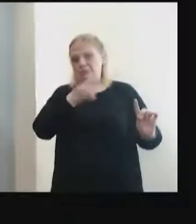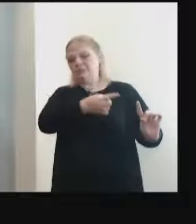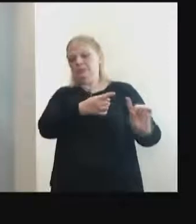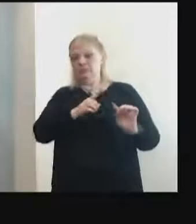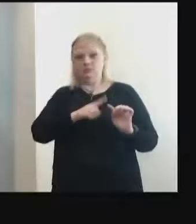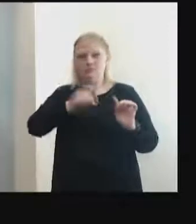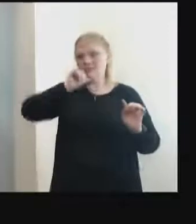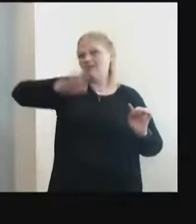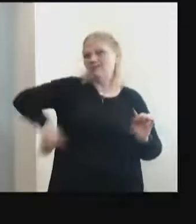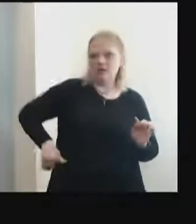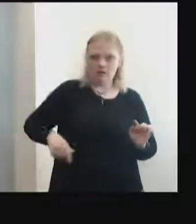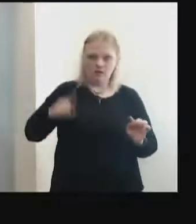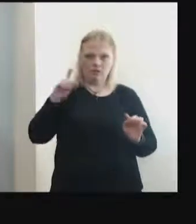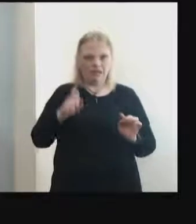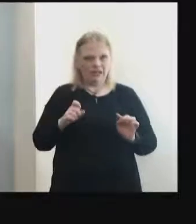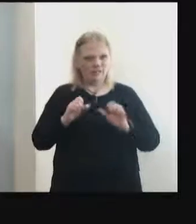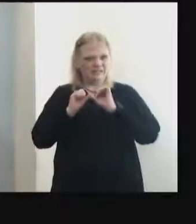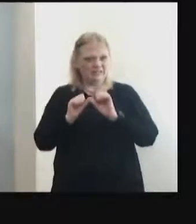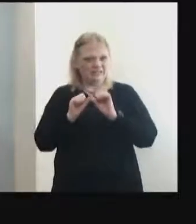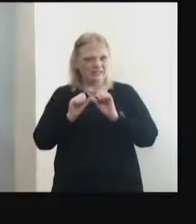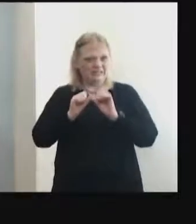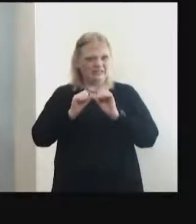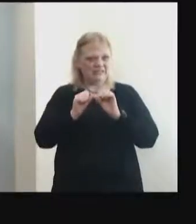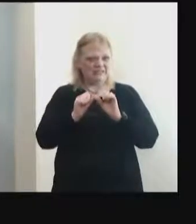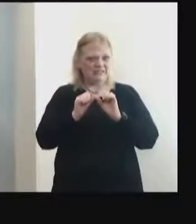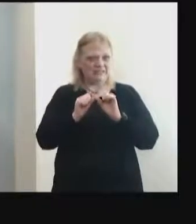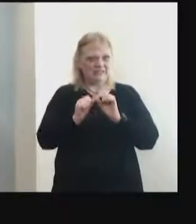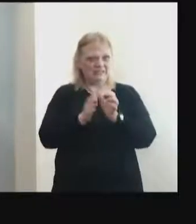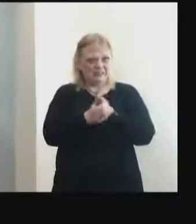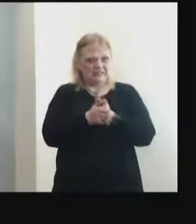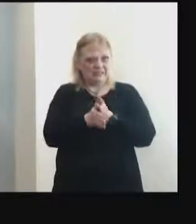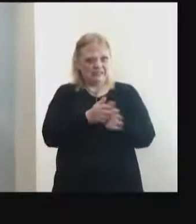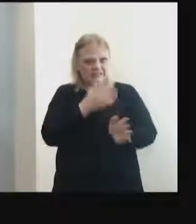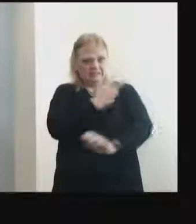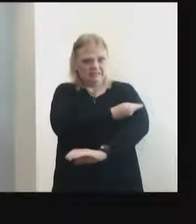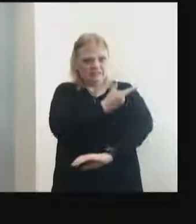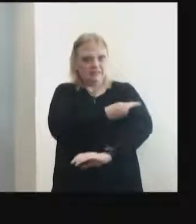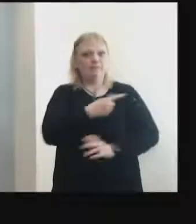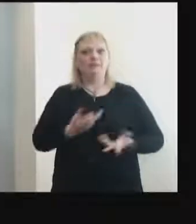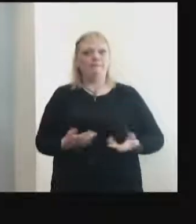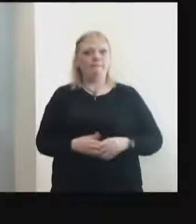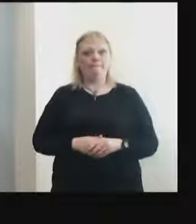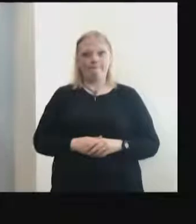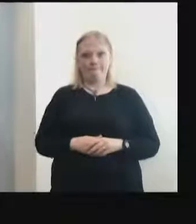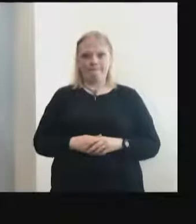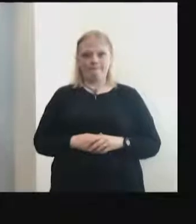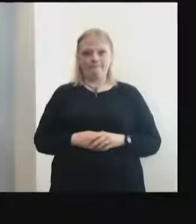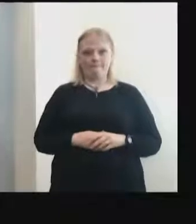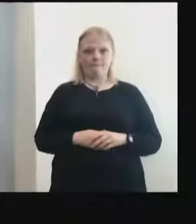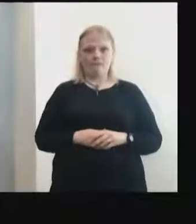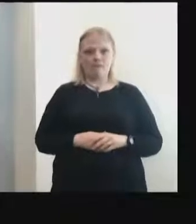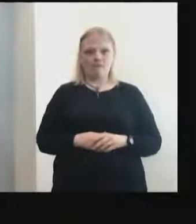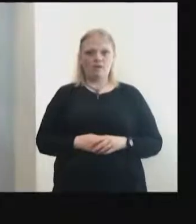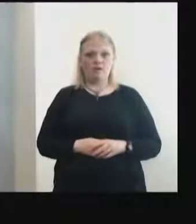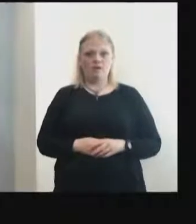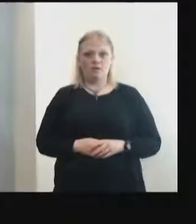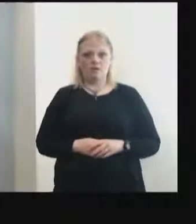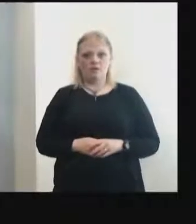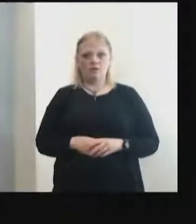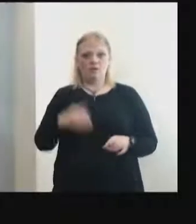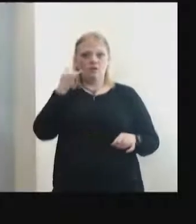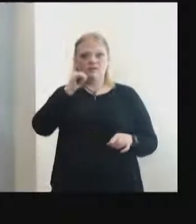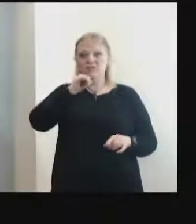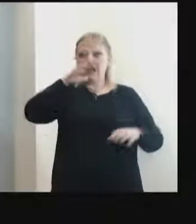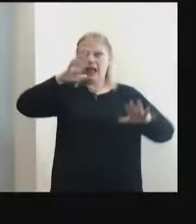there yet. So we have to be vigilant and keep on vaccinating. So if you haven't